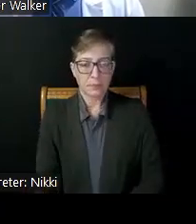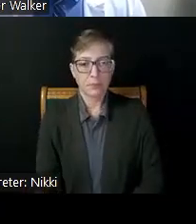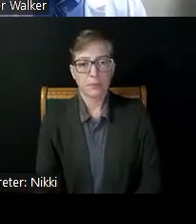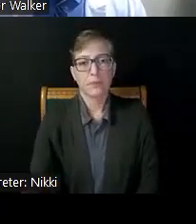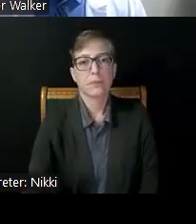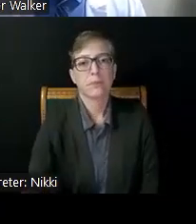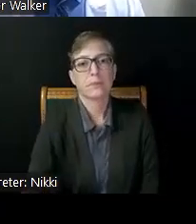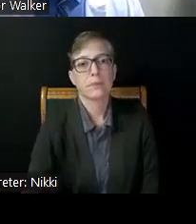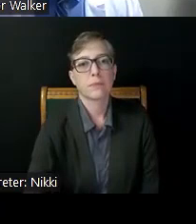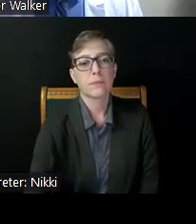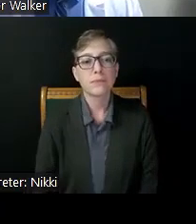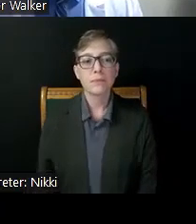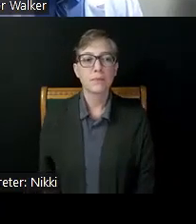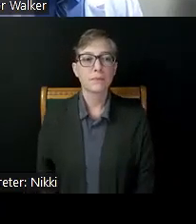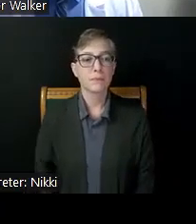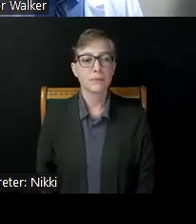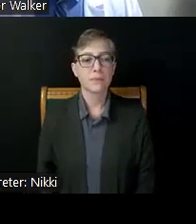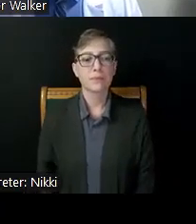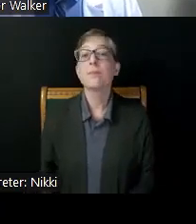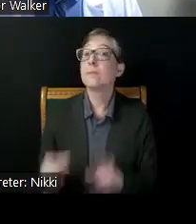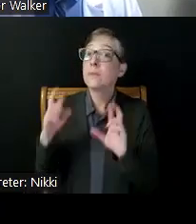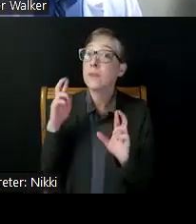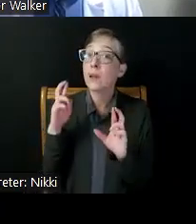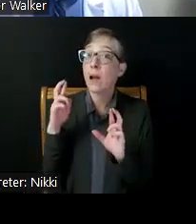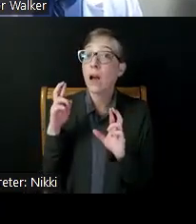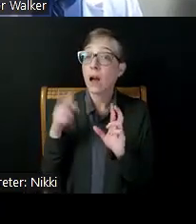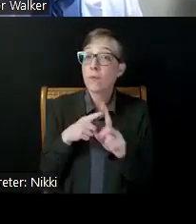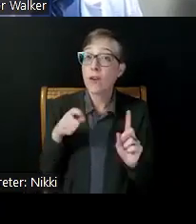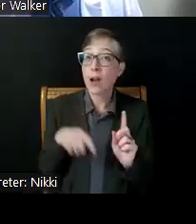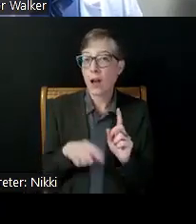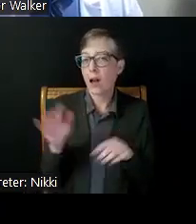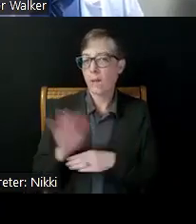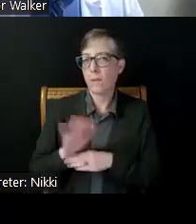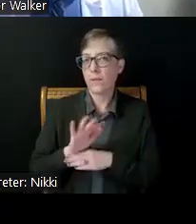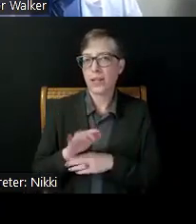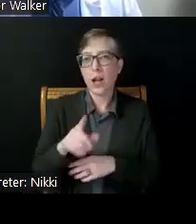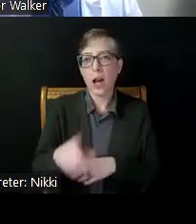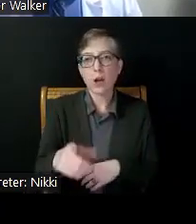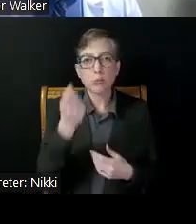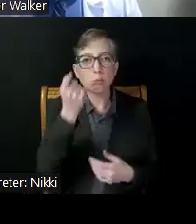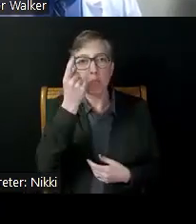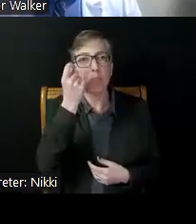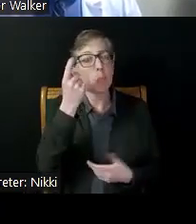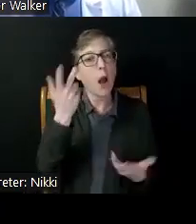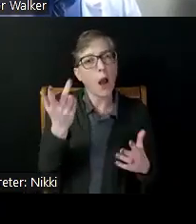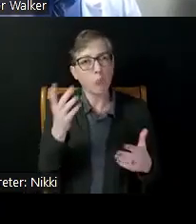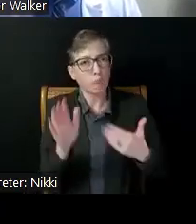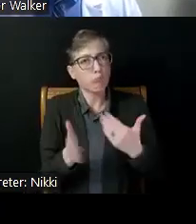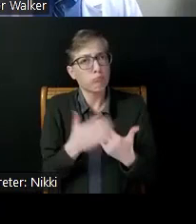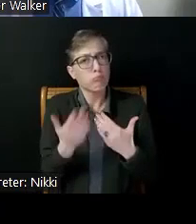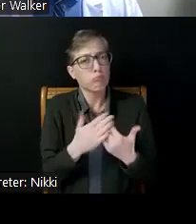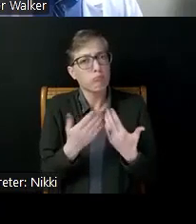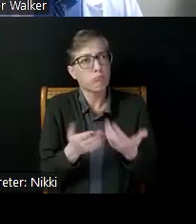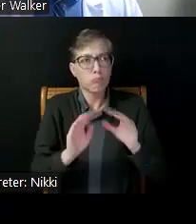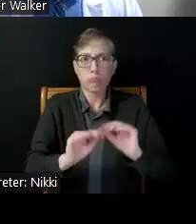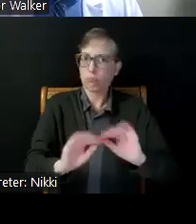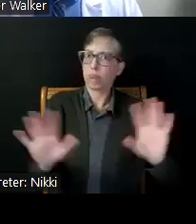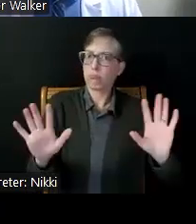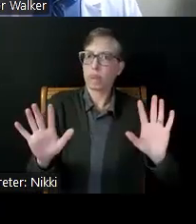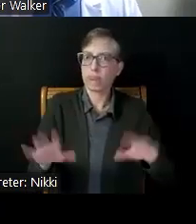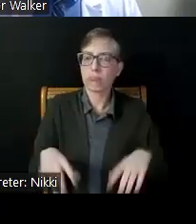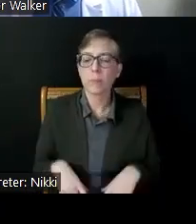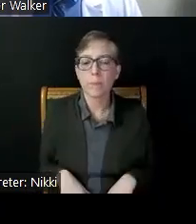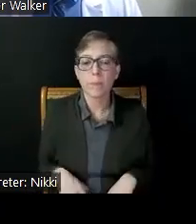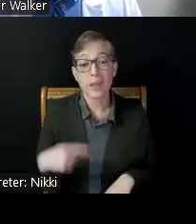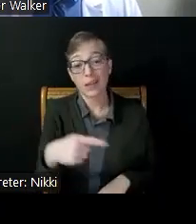So I hope everyone can see from that video, fairly straightforward, and it emphasizes again how